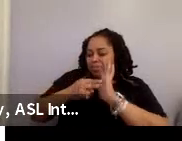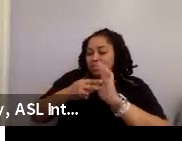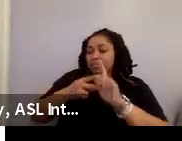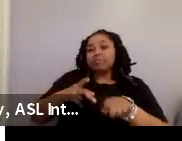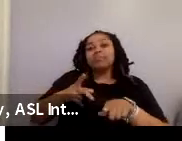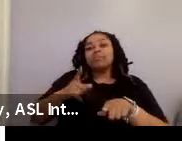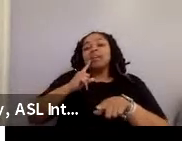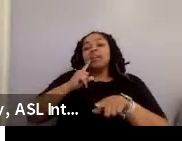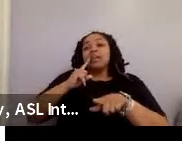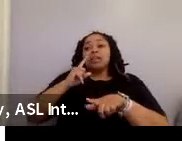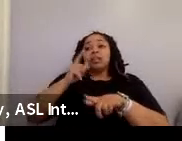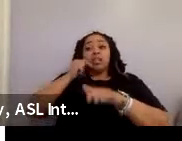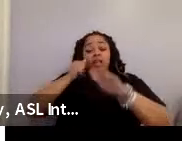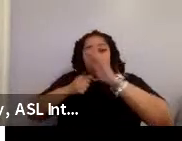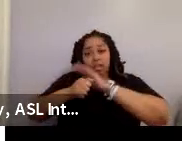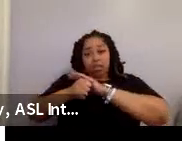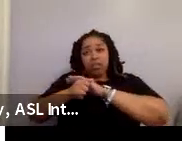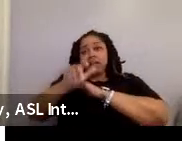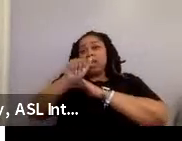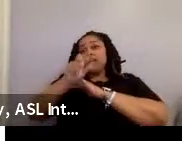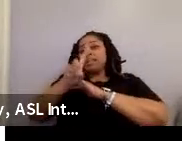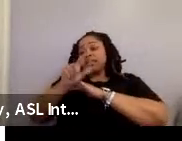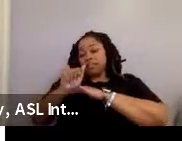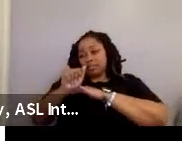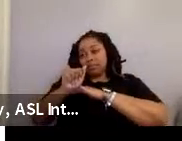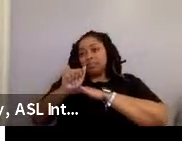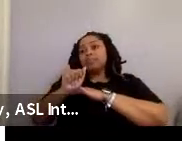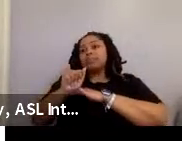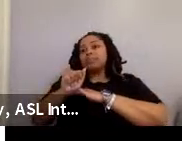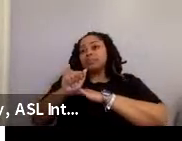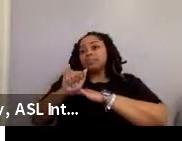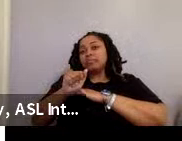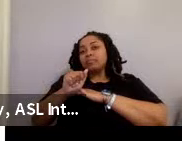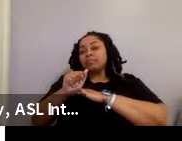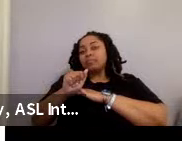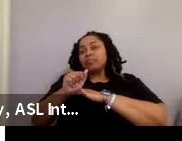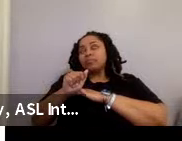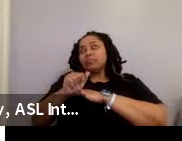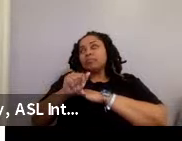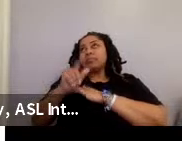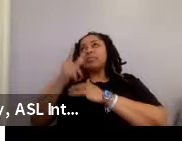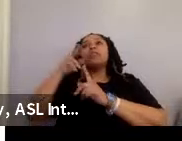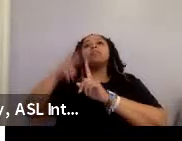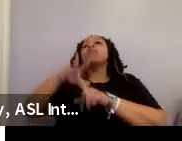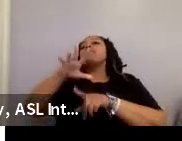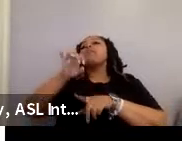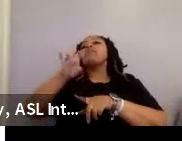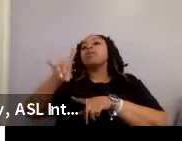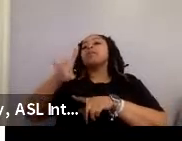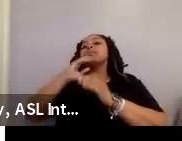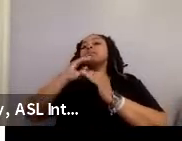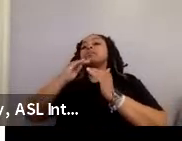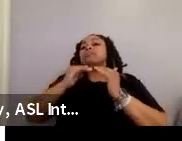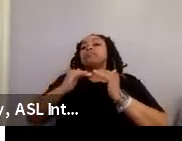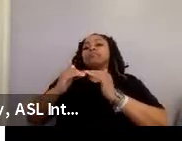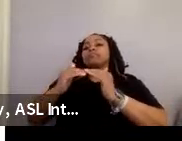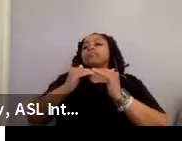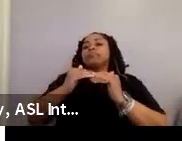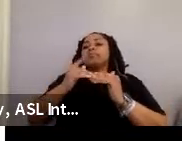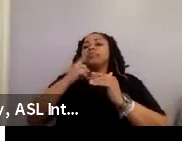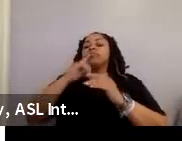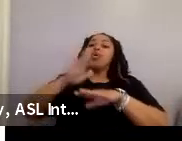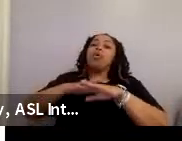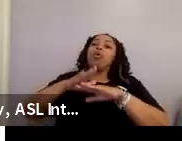Entities under the Americans with Disabilities Act have been applying Section 508 standards to their